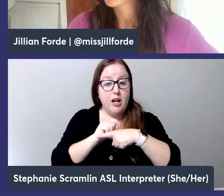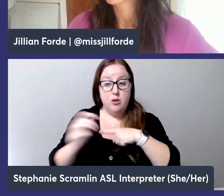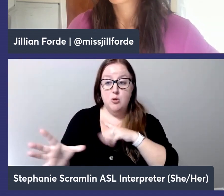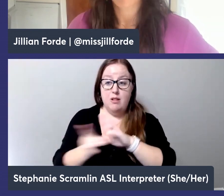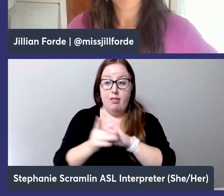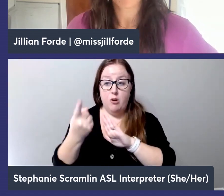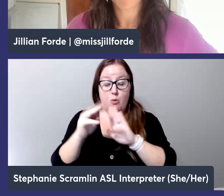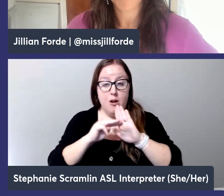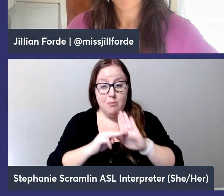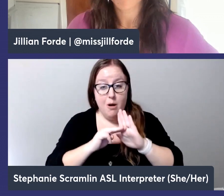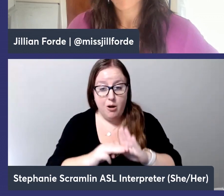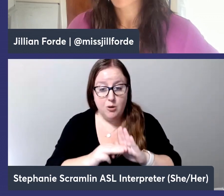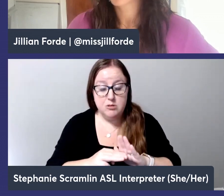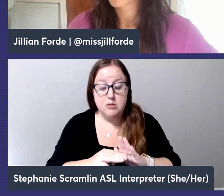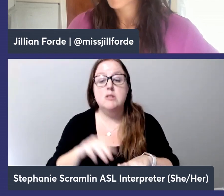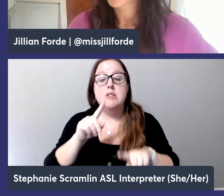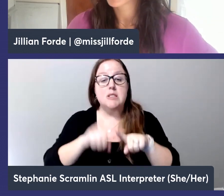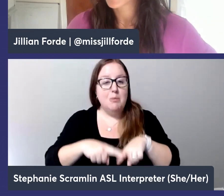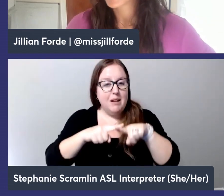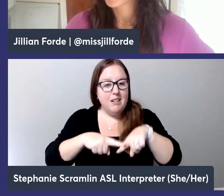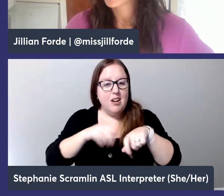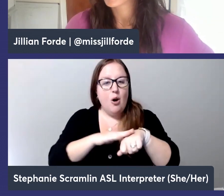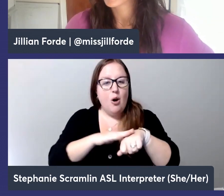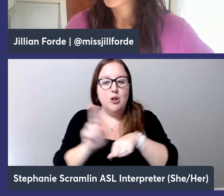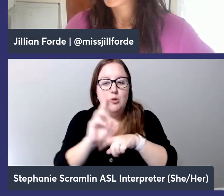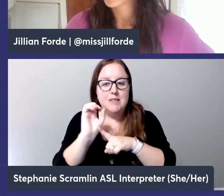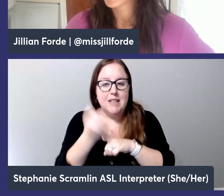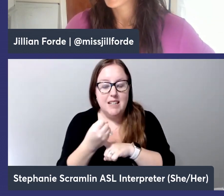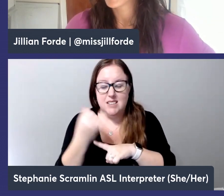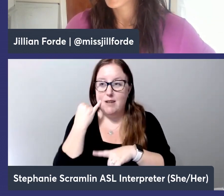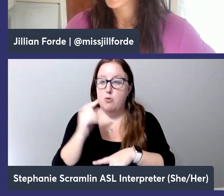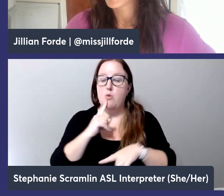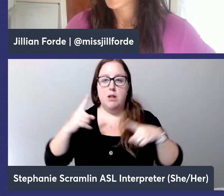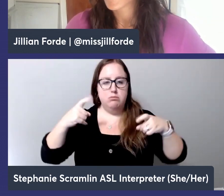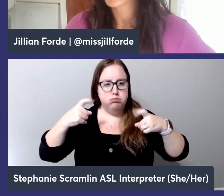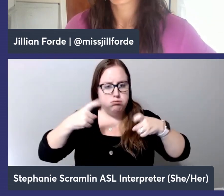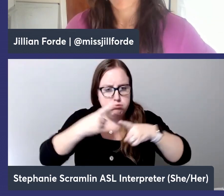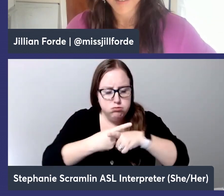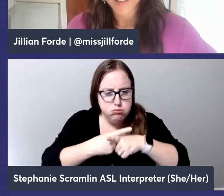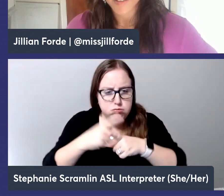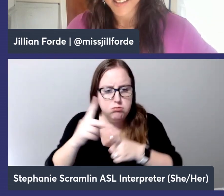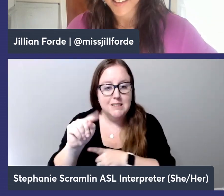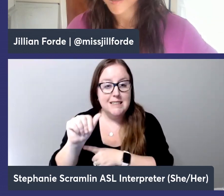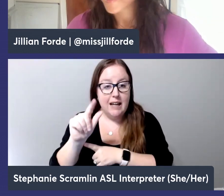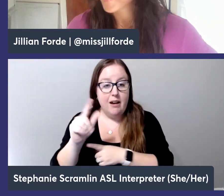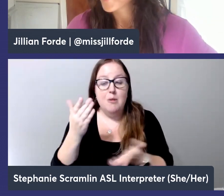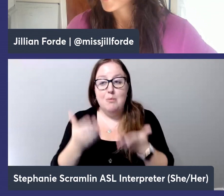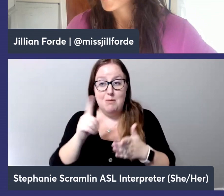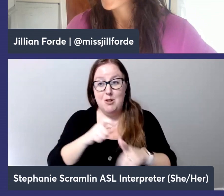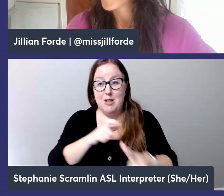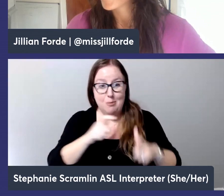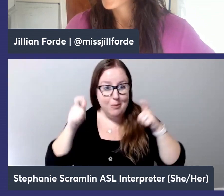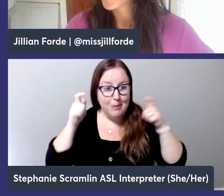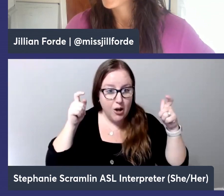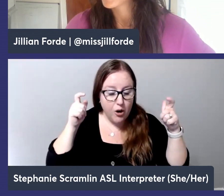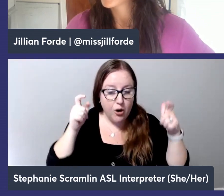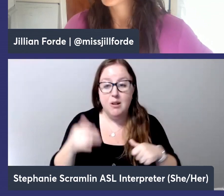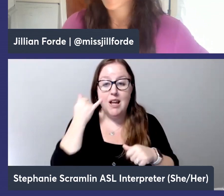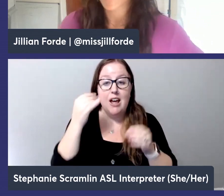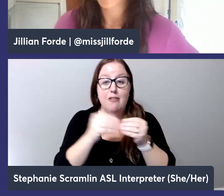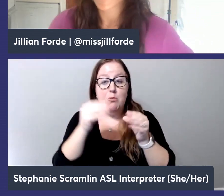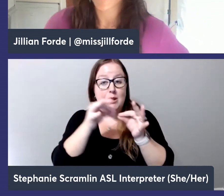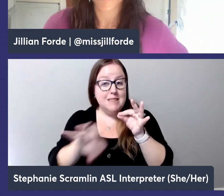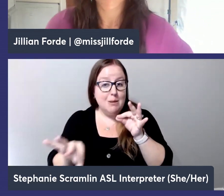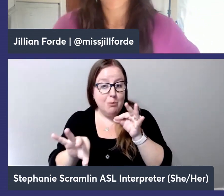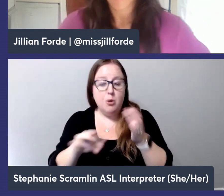models based on your use case. If you have a really complex data set with many classes, then you need a bigger model. Versus if you have a simpler use case, you may